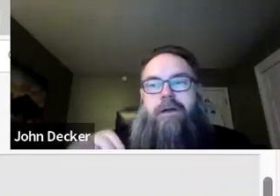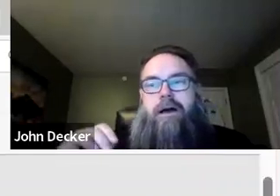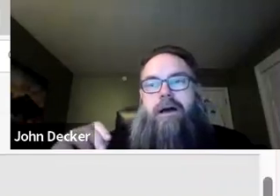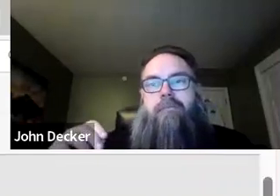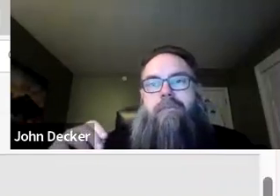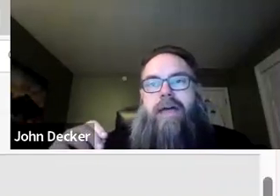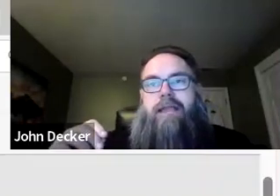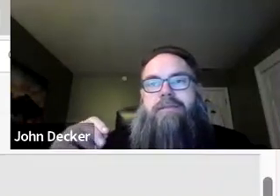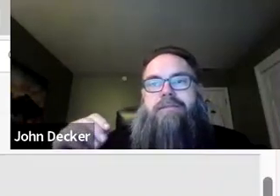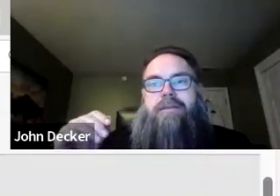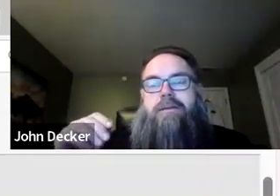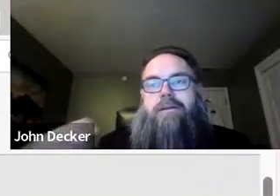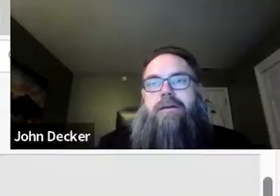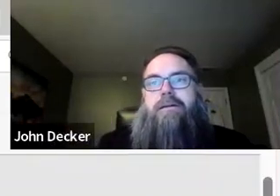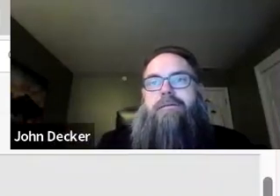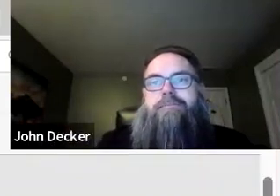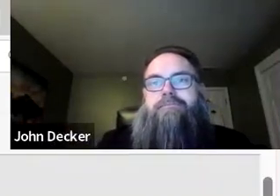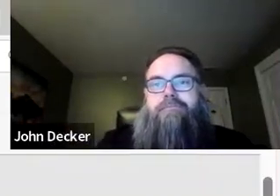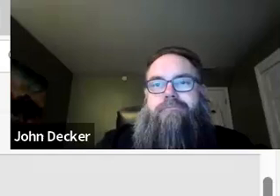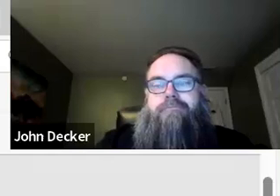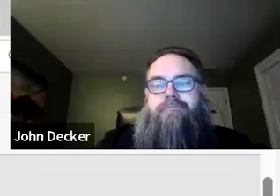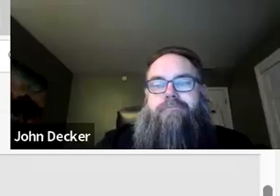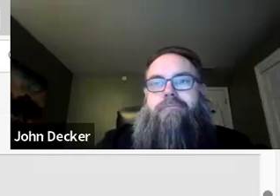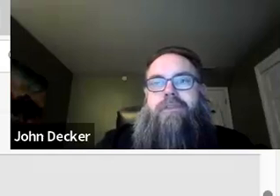So that is the